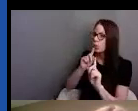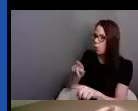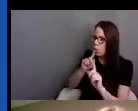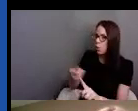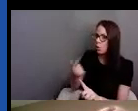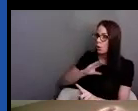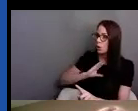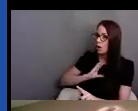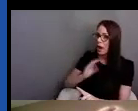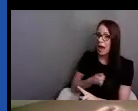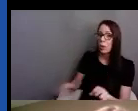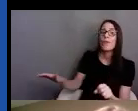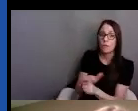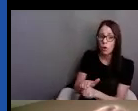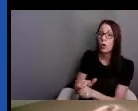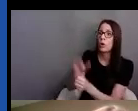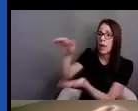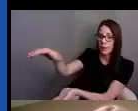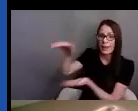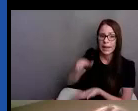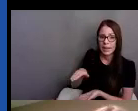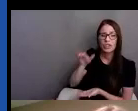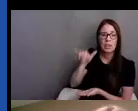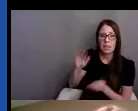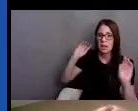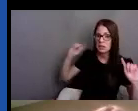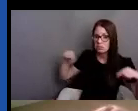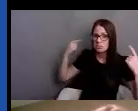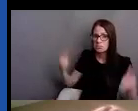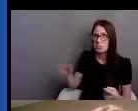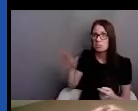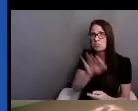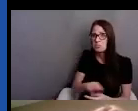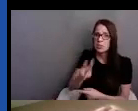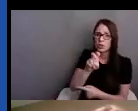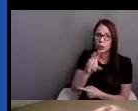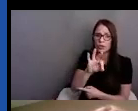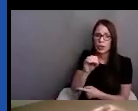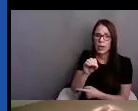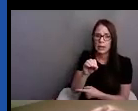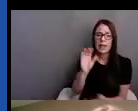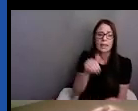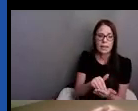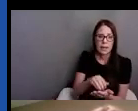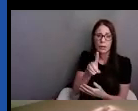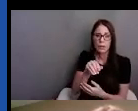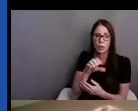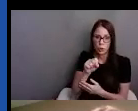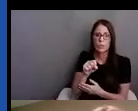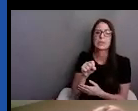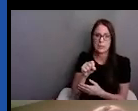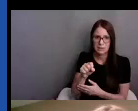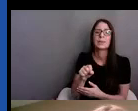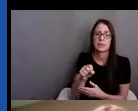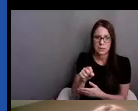allocation. That's been pretty consistently around 290,000 doses. That's all the vaccine